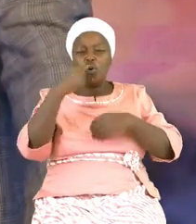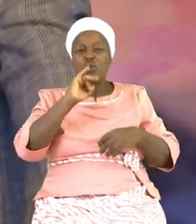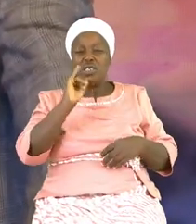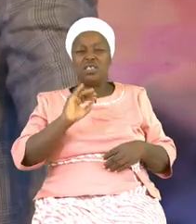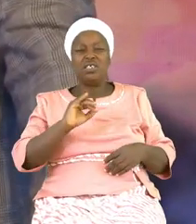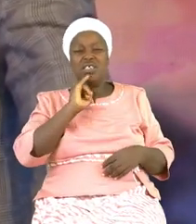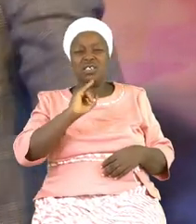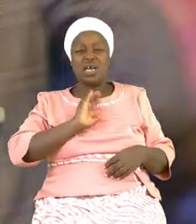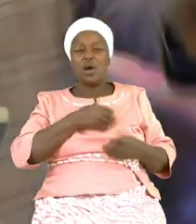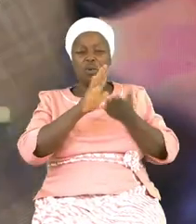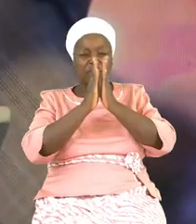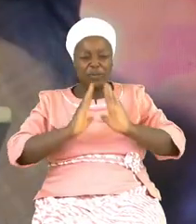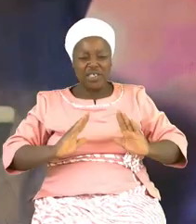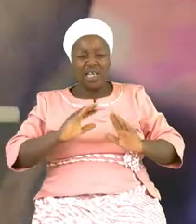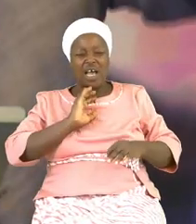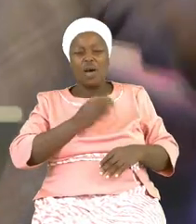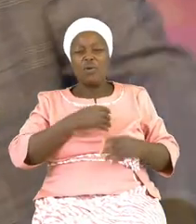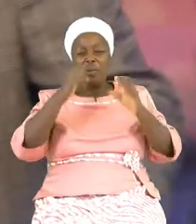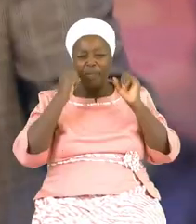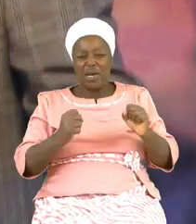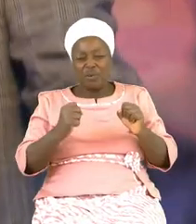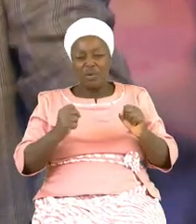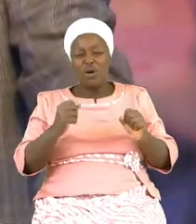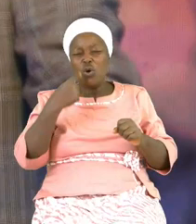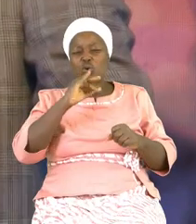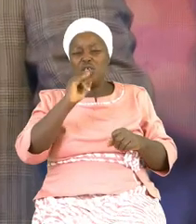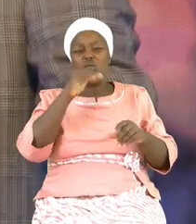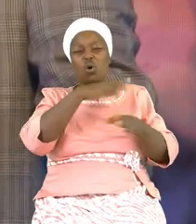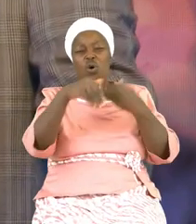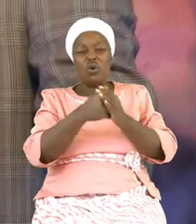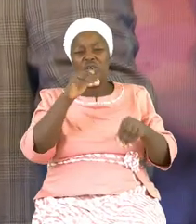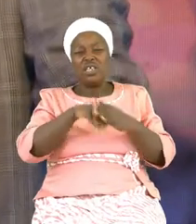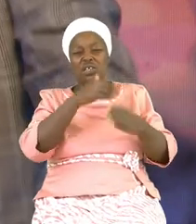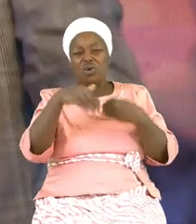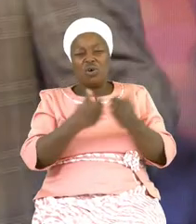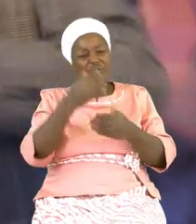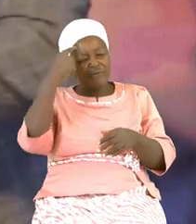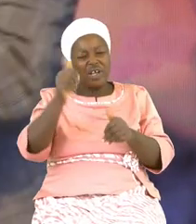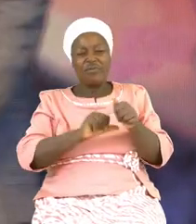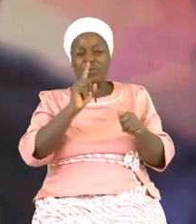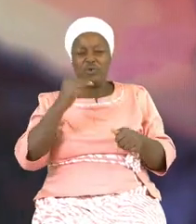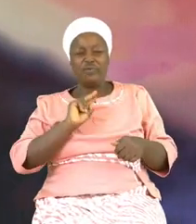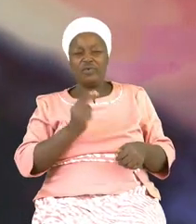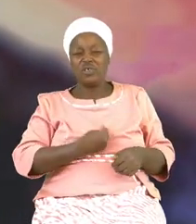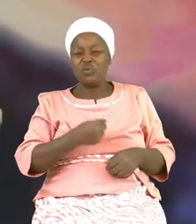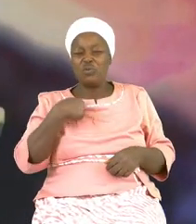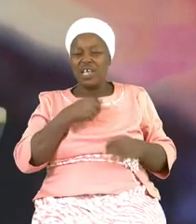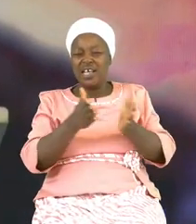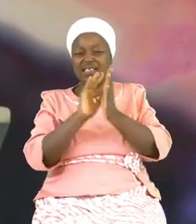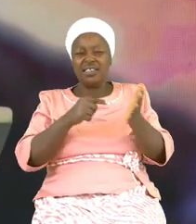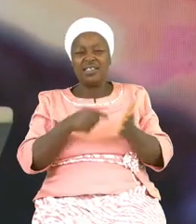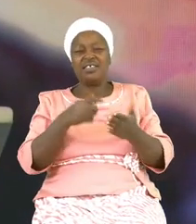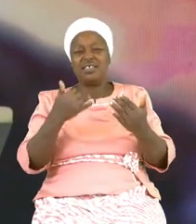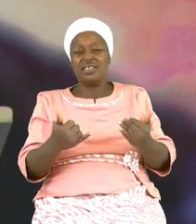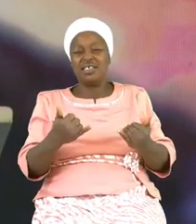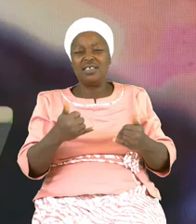who is our power, who is all in all for every one of us. We're asking tonight you'll